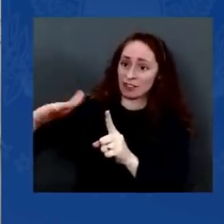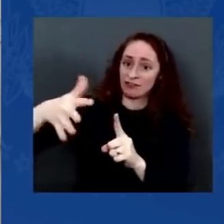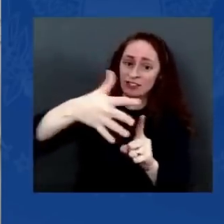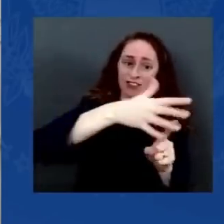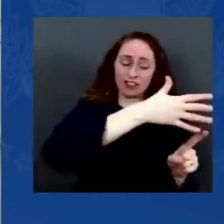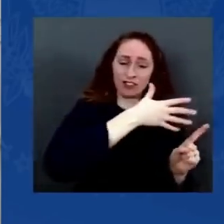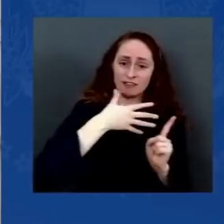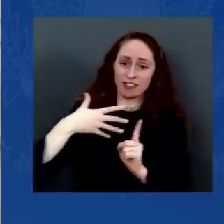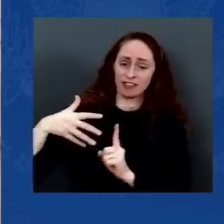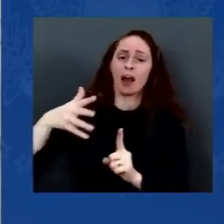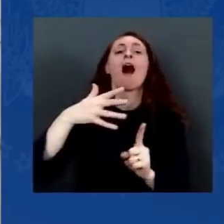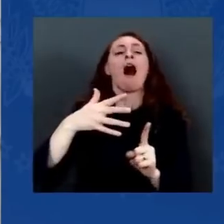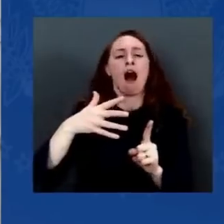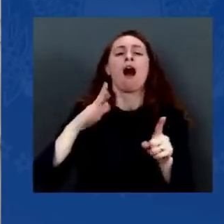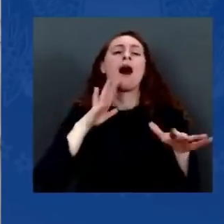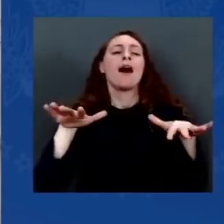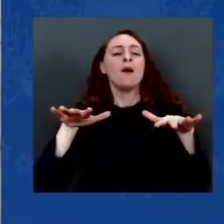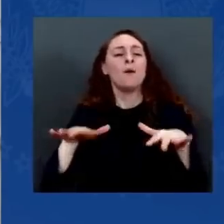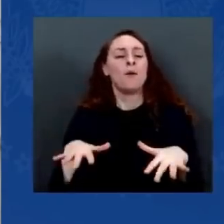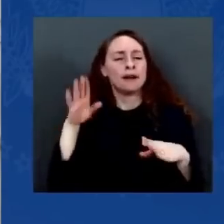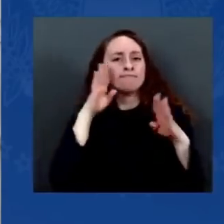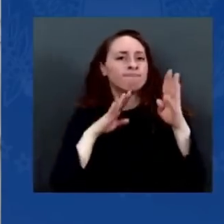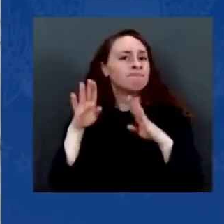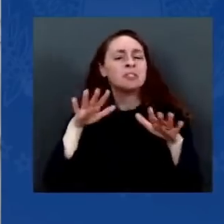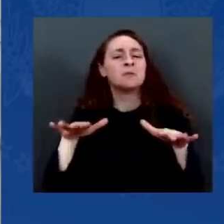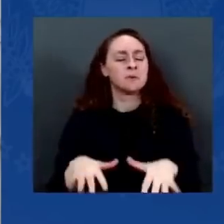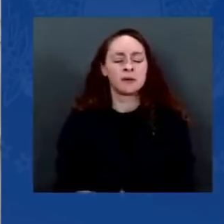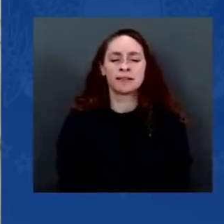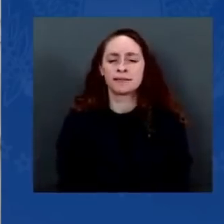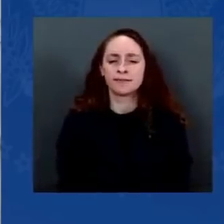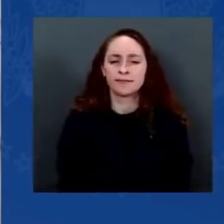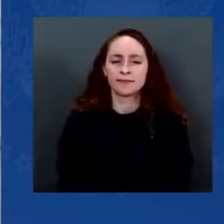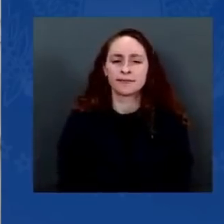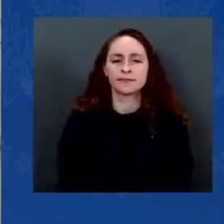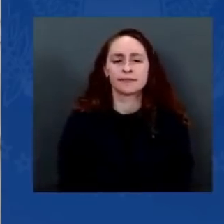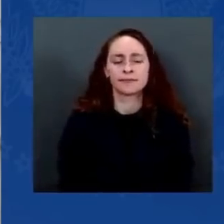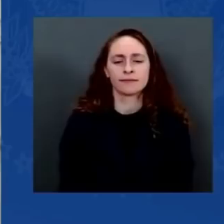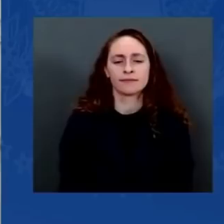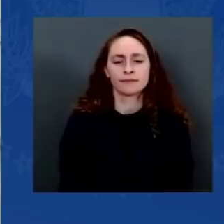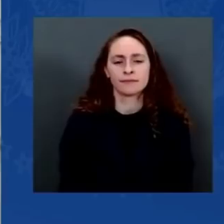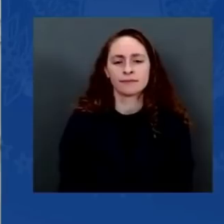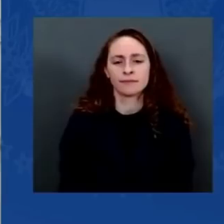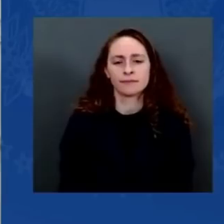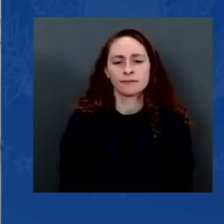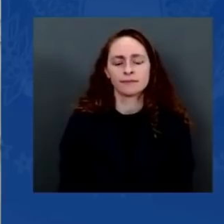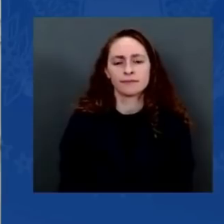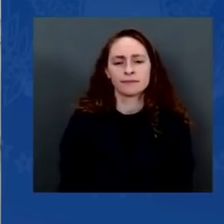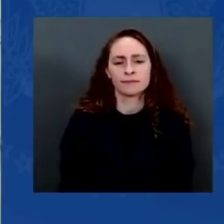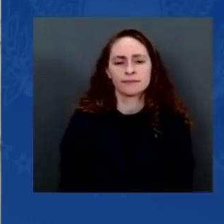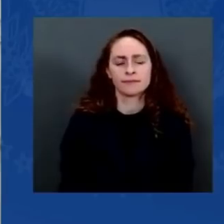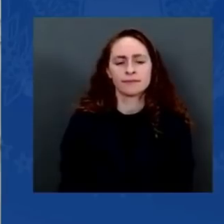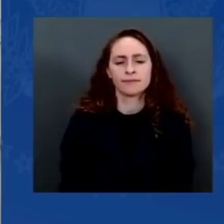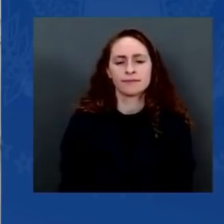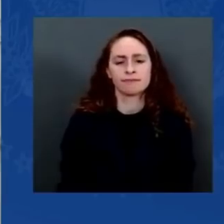but it's your choice. Your choice is not just a choice about you. It affects other people. You're putting other people at